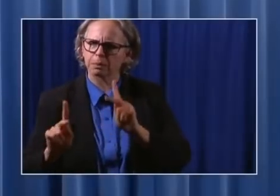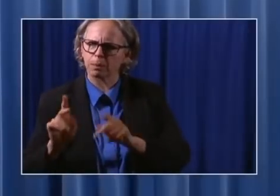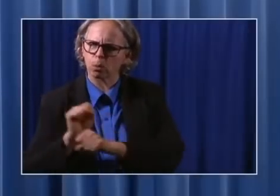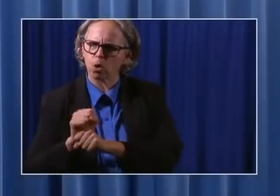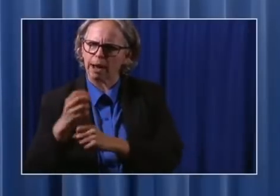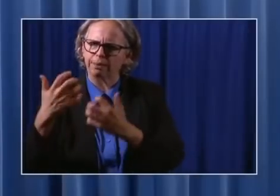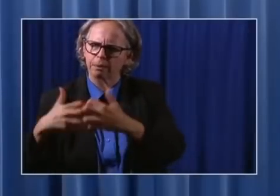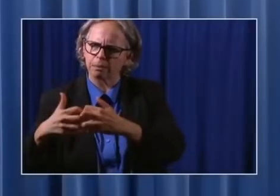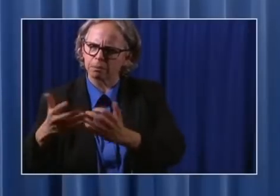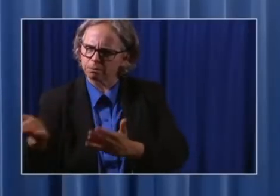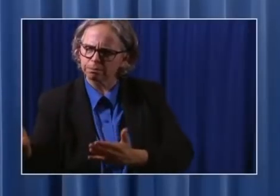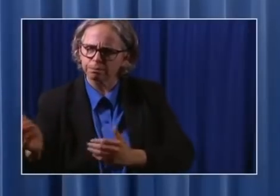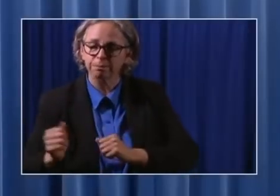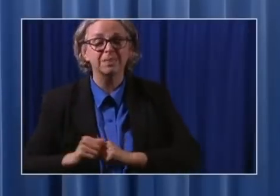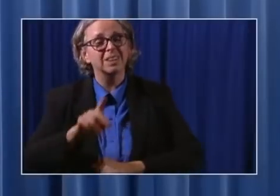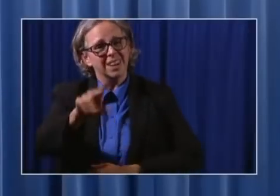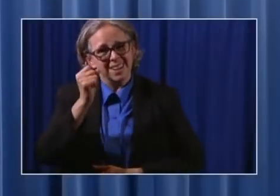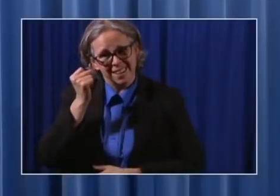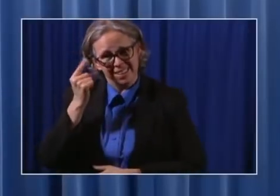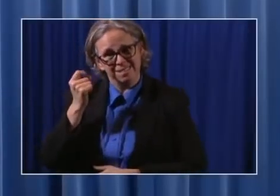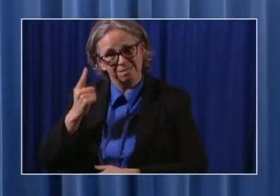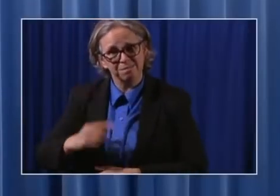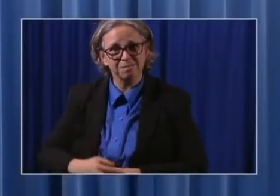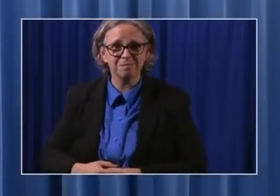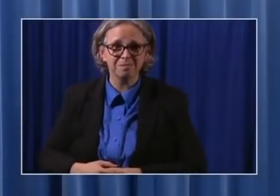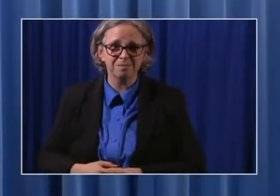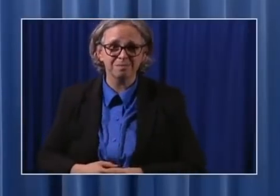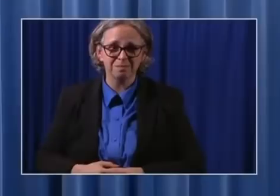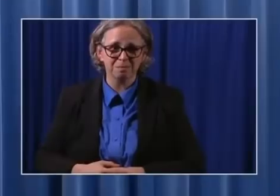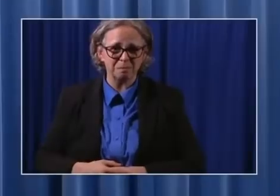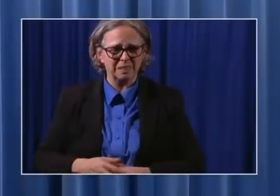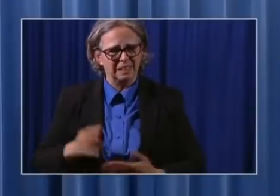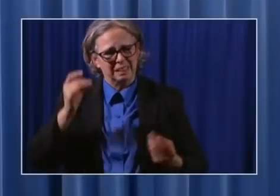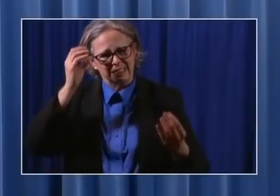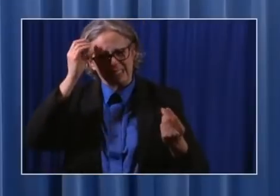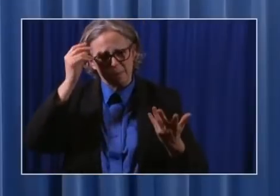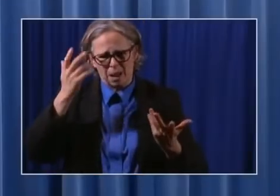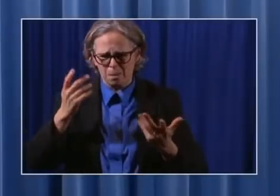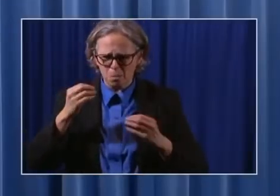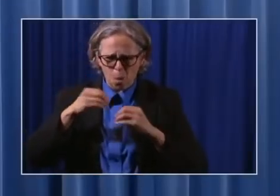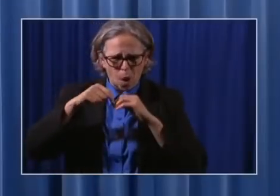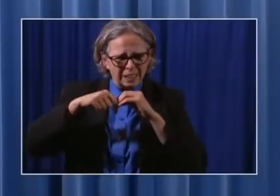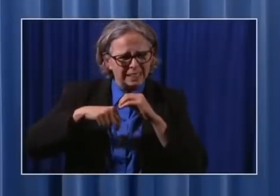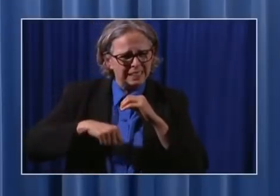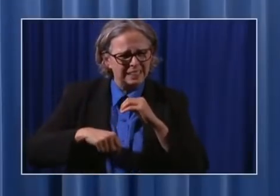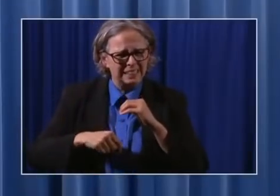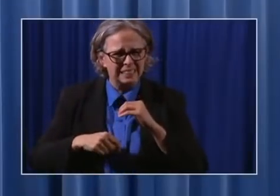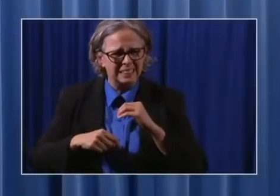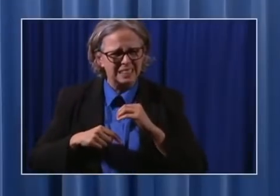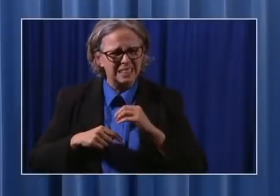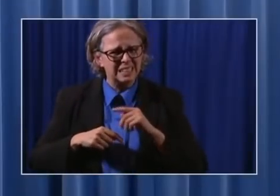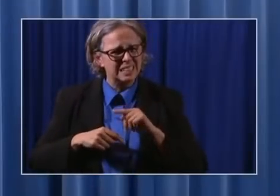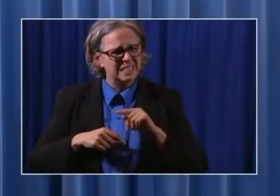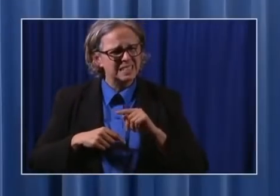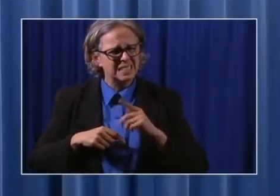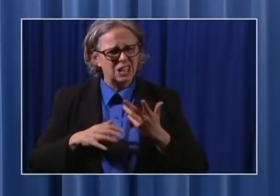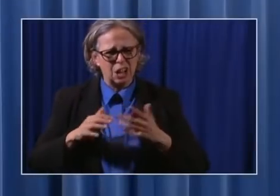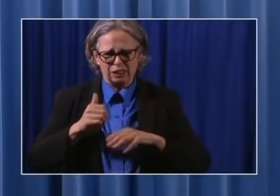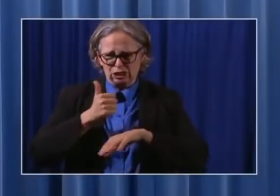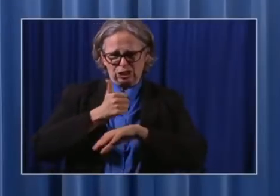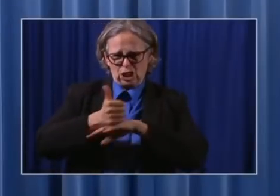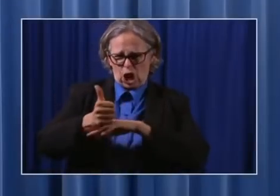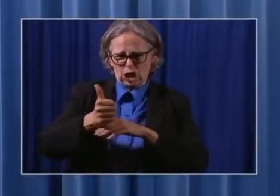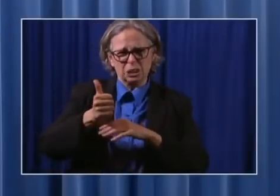about it, and mull over in my mind, what was in that charging document,